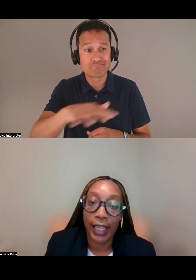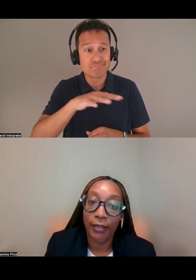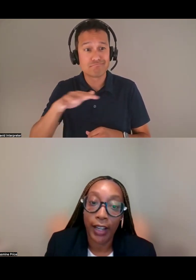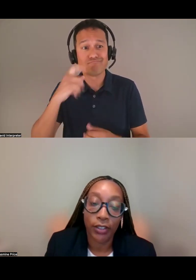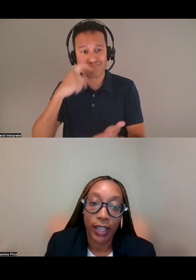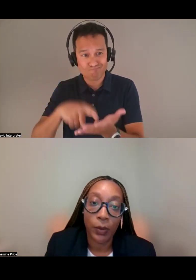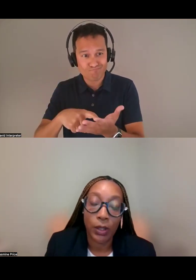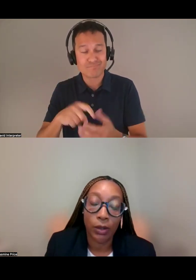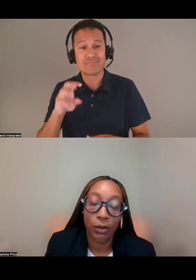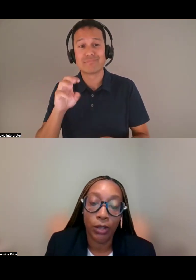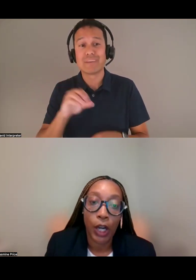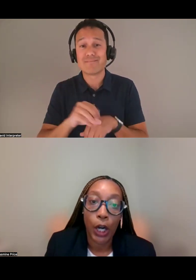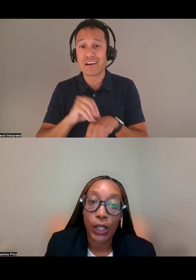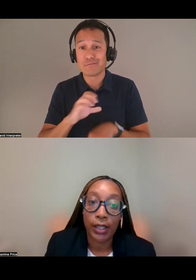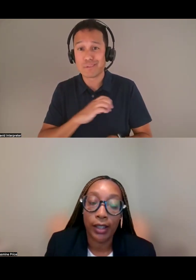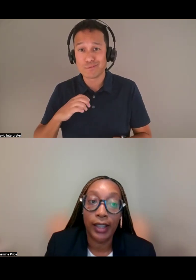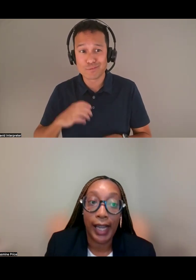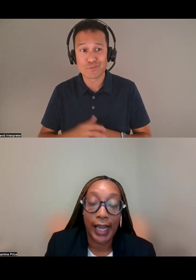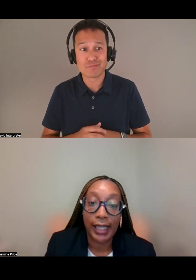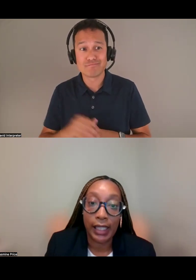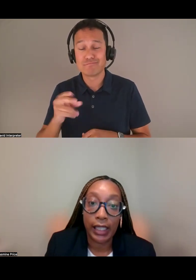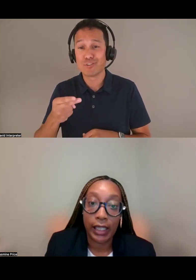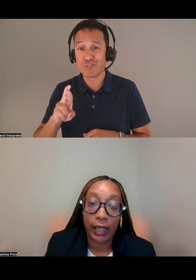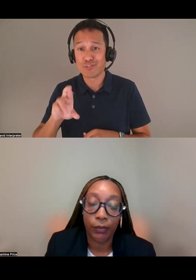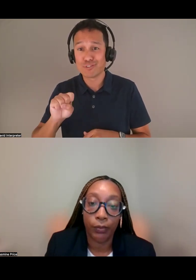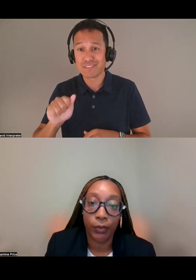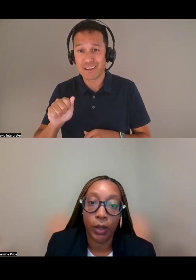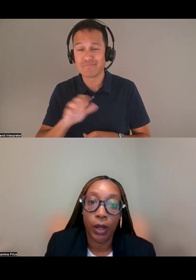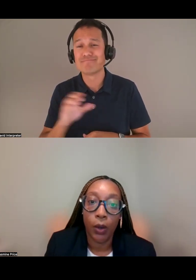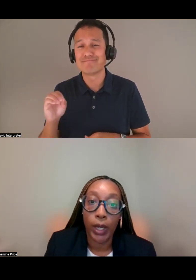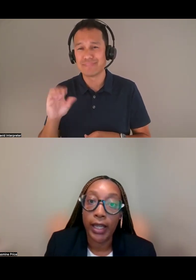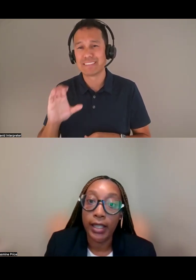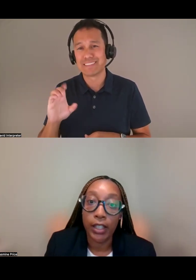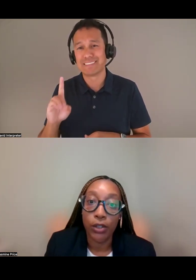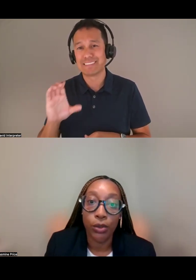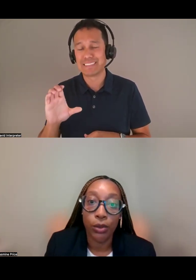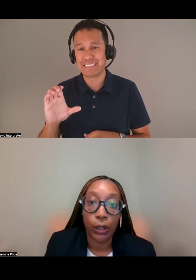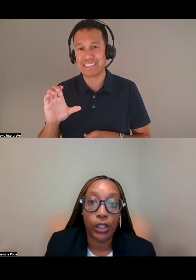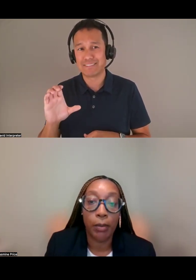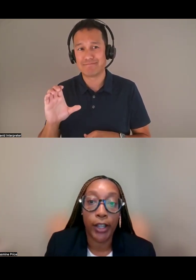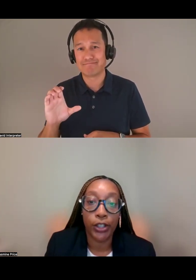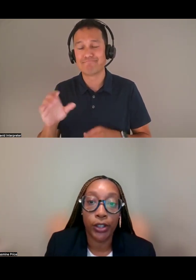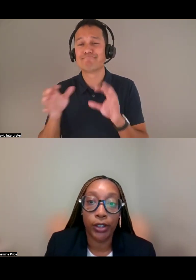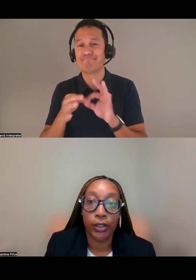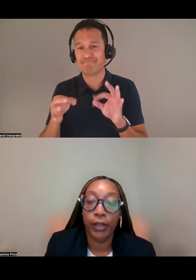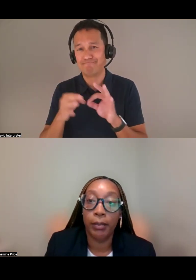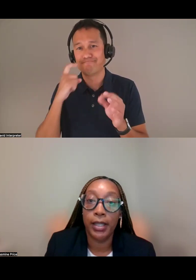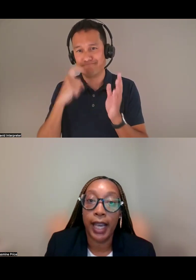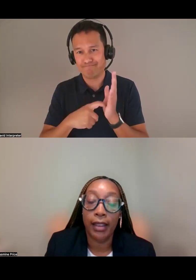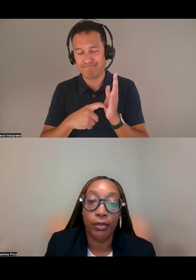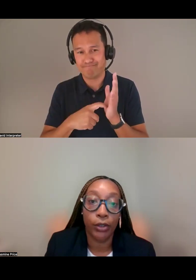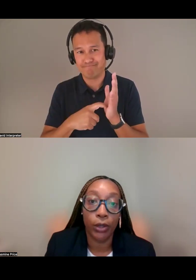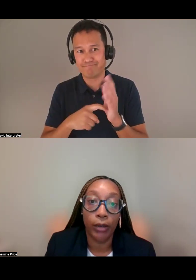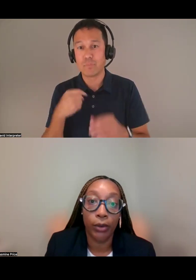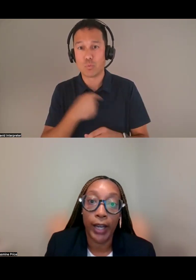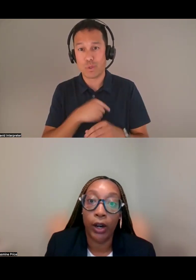Maryland EHDI Advisory Council, HRSA, and CDC. We continue to closely monitor developments